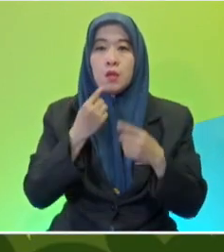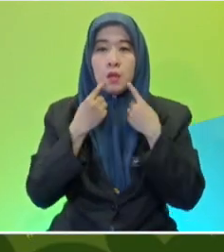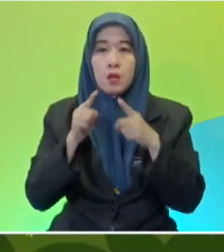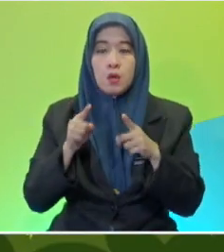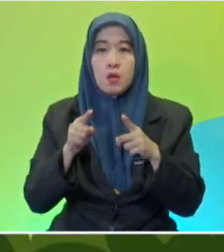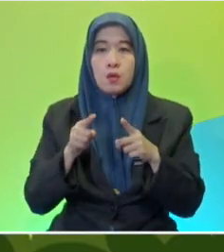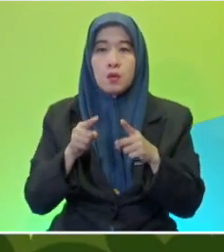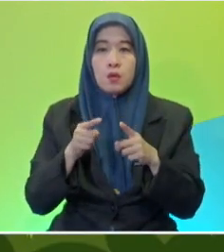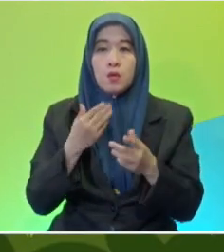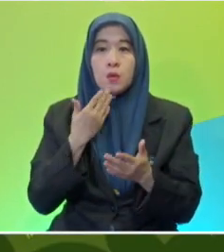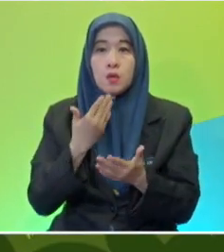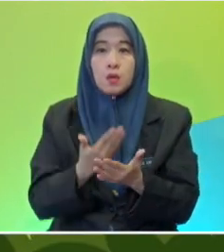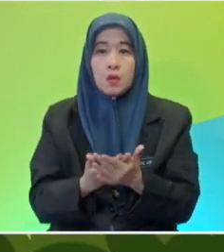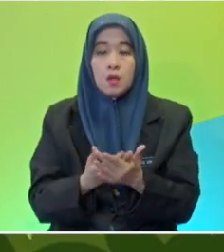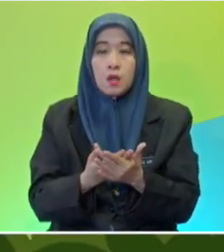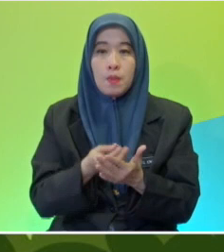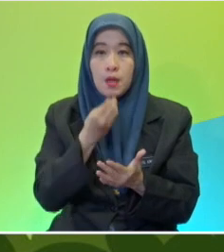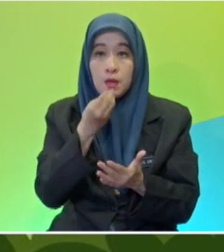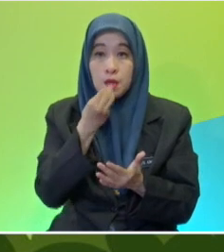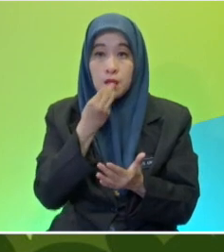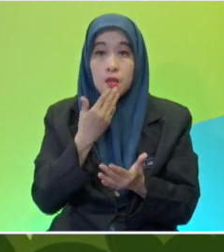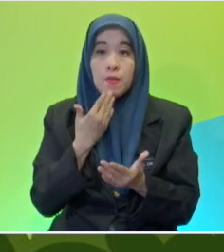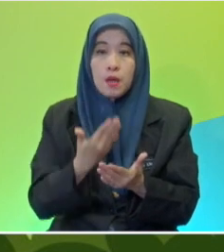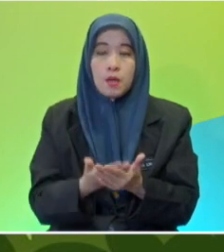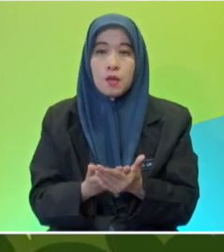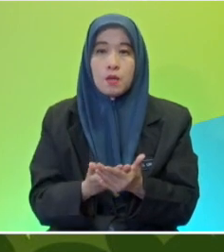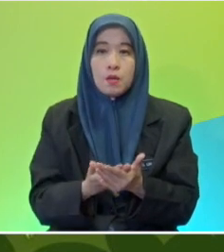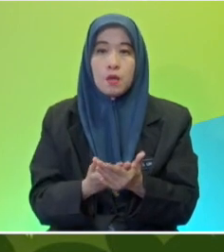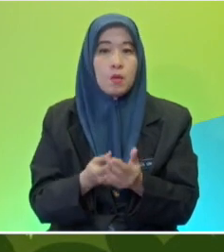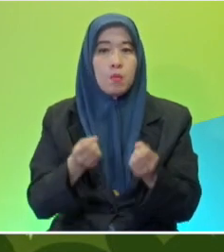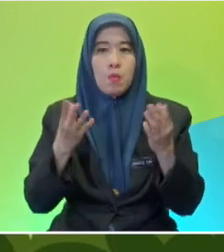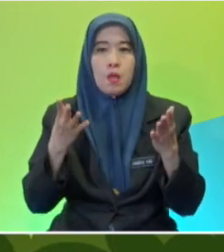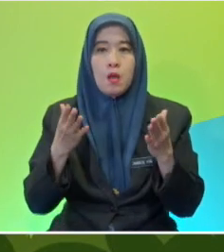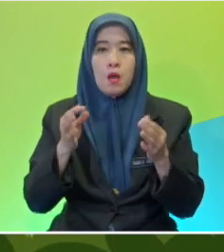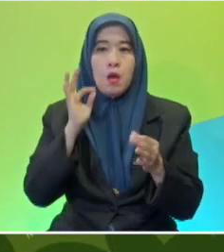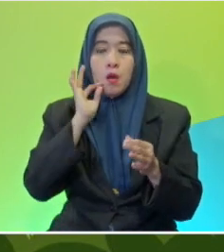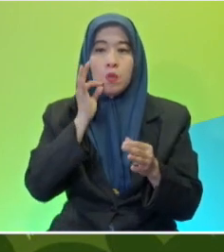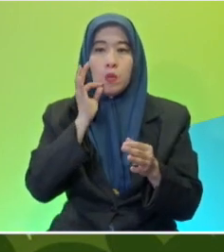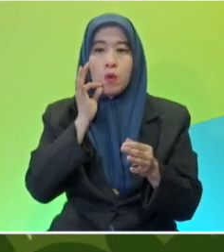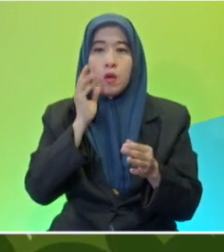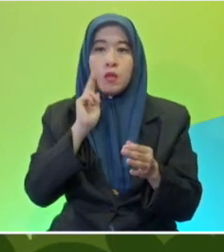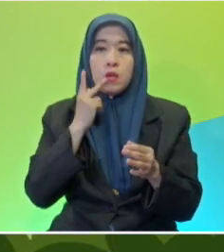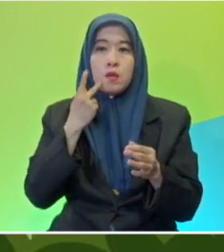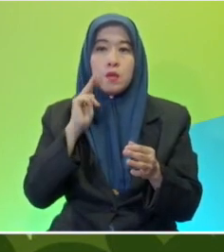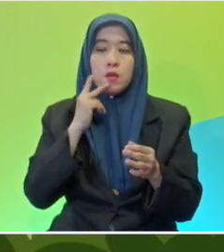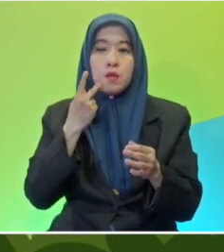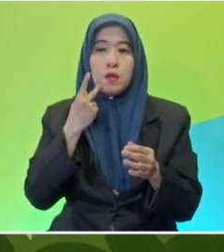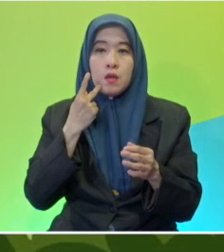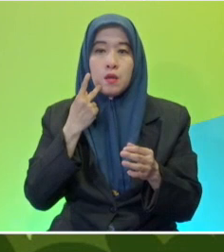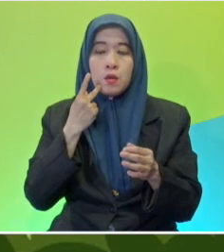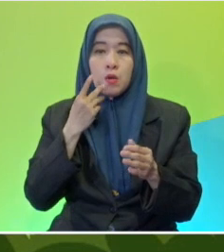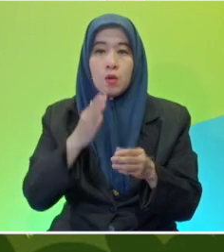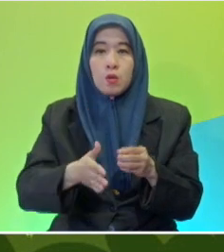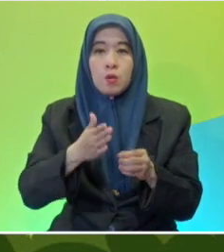see right now, I'm already very hungry because I can see these delicious tomatoes. We got some chili, and we also have some spinach and some